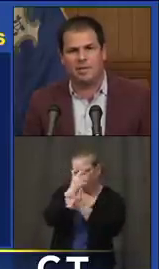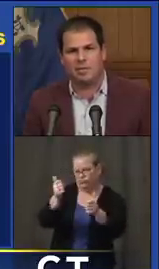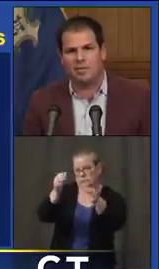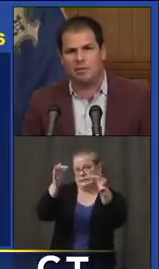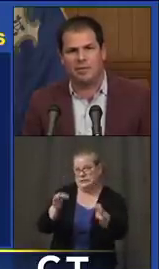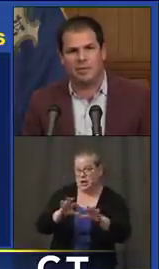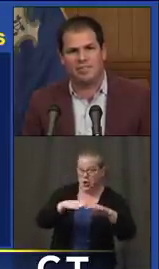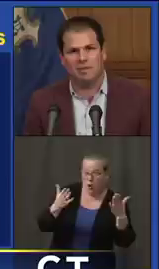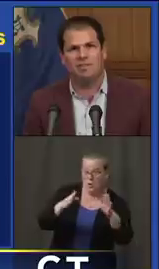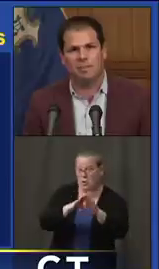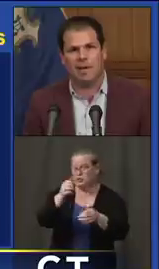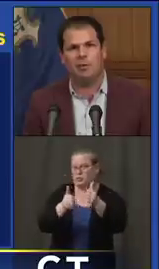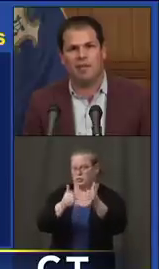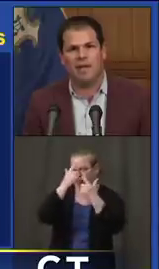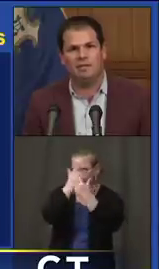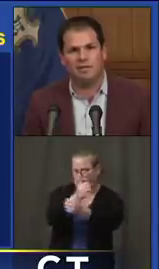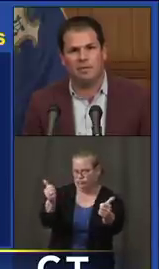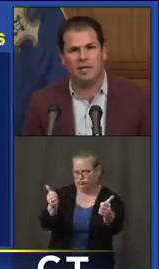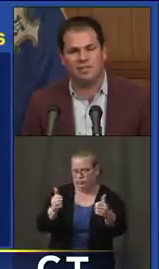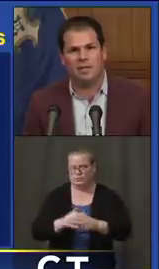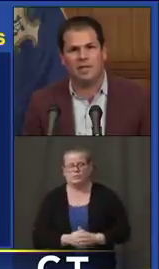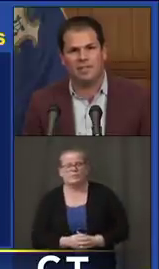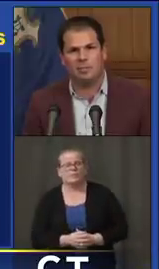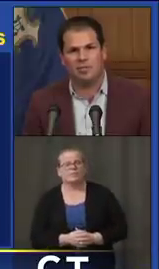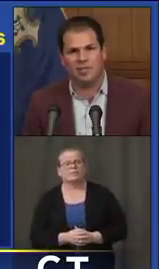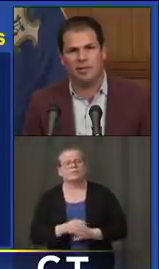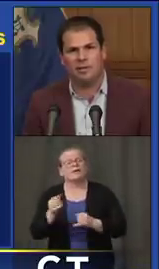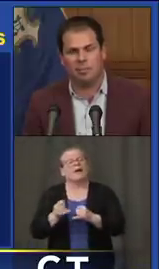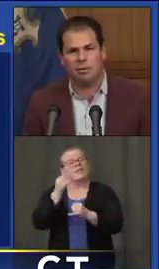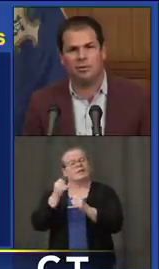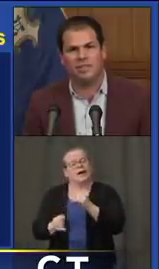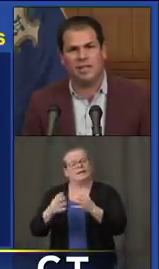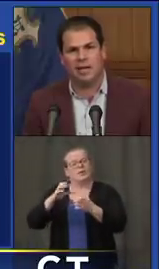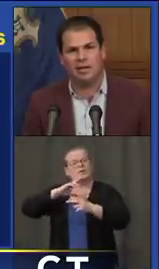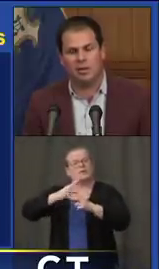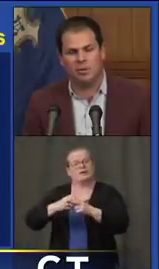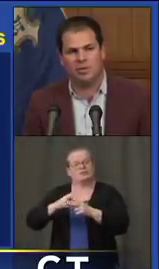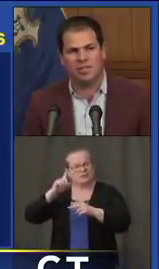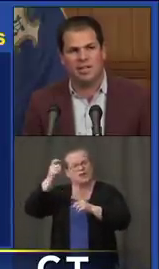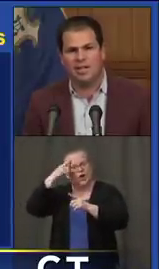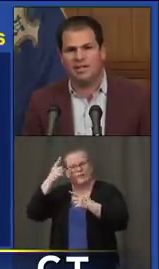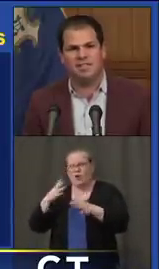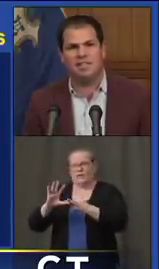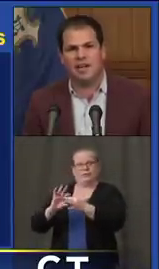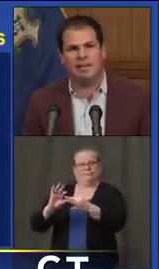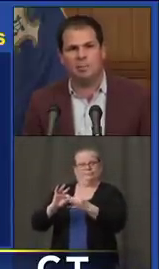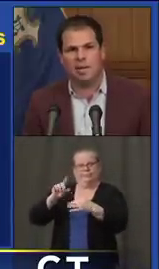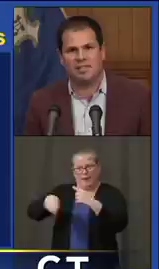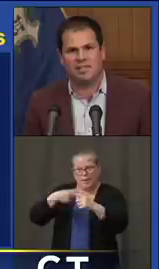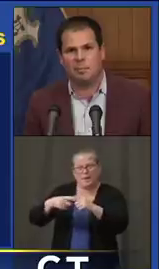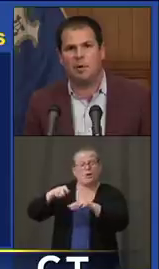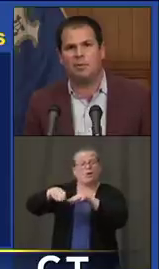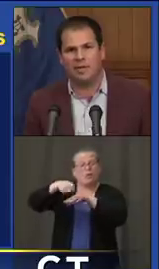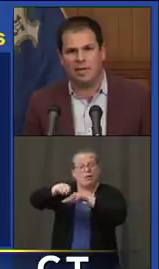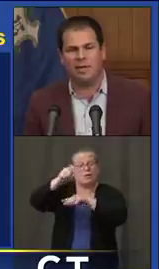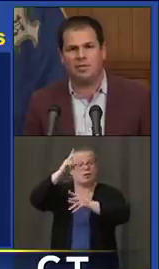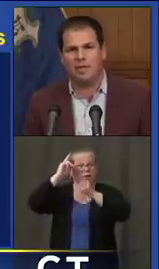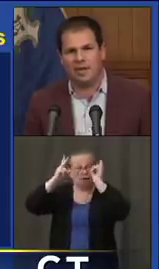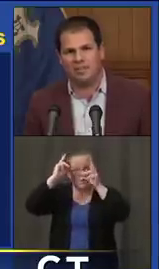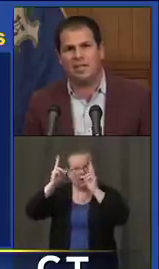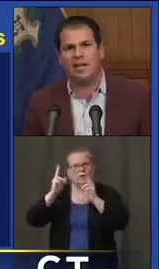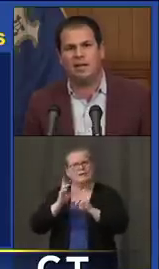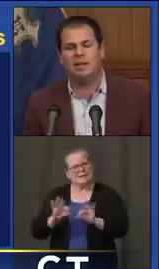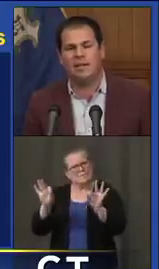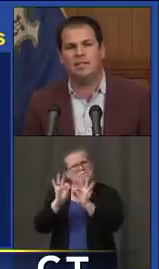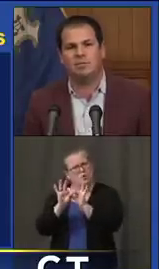governor mentioned here, with some of the feedback we've gotten from nail salons in particular, employees and owners, this is a dynamic process. We want to engage on the